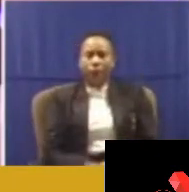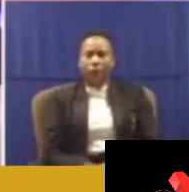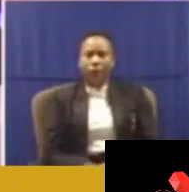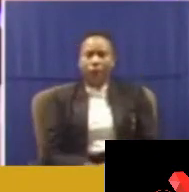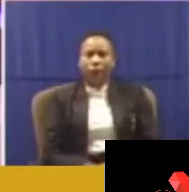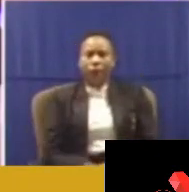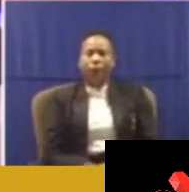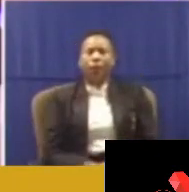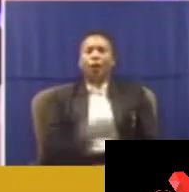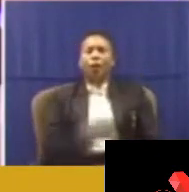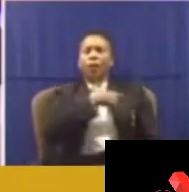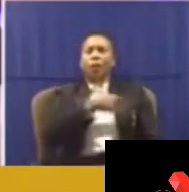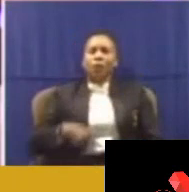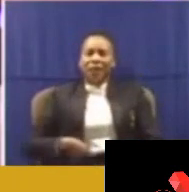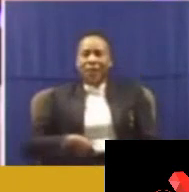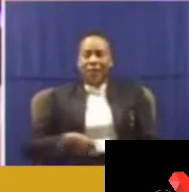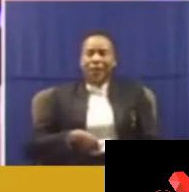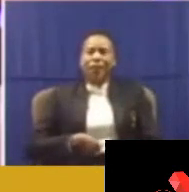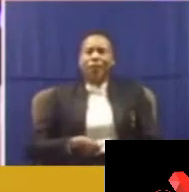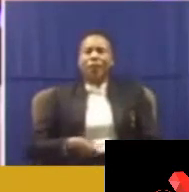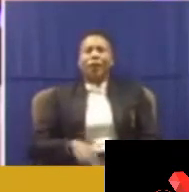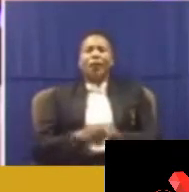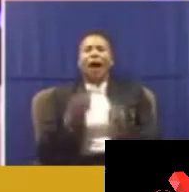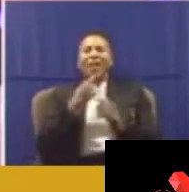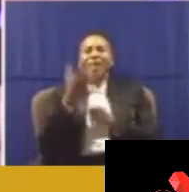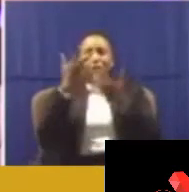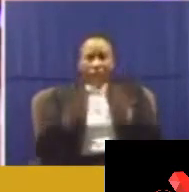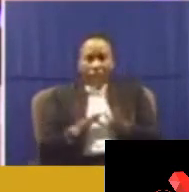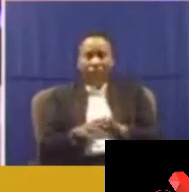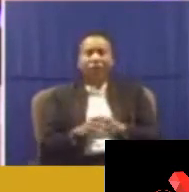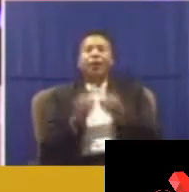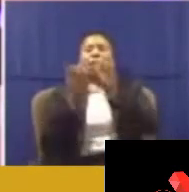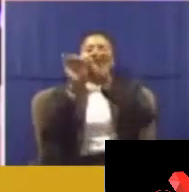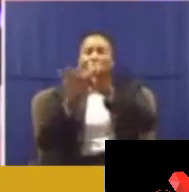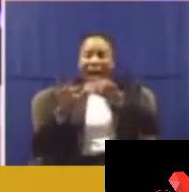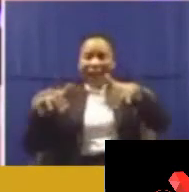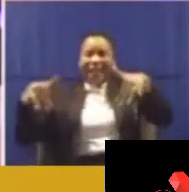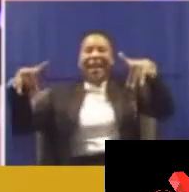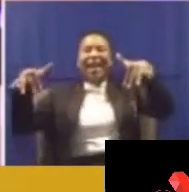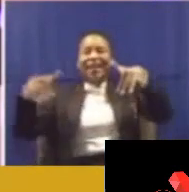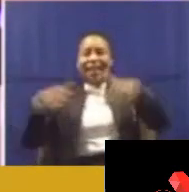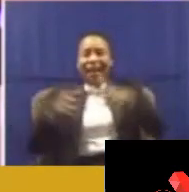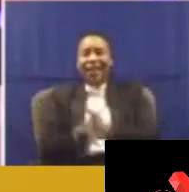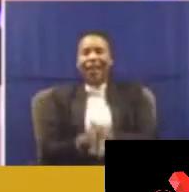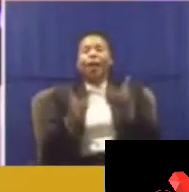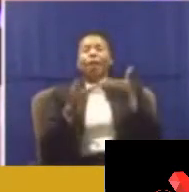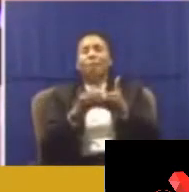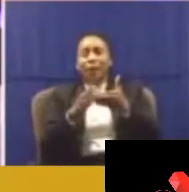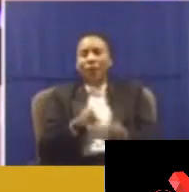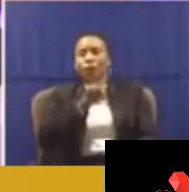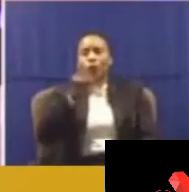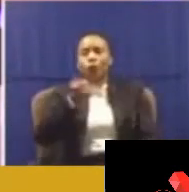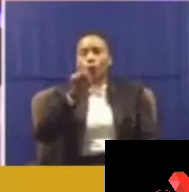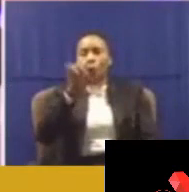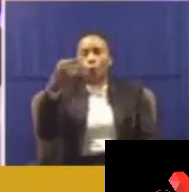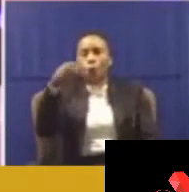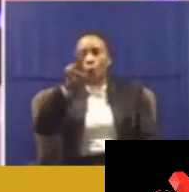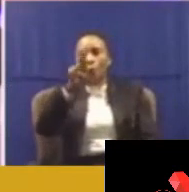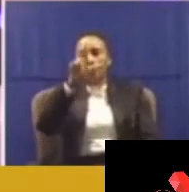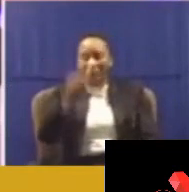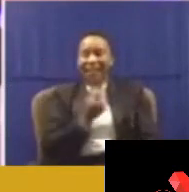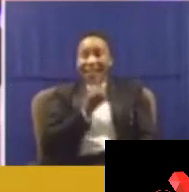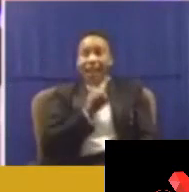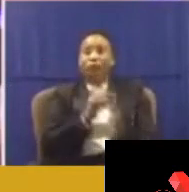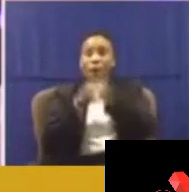The president said that the law enforcement agencies, there's a panel which members Zungula has himself has requested